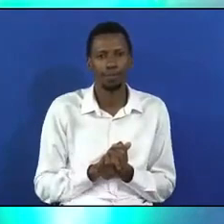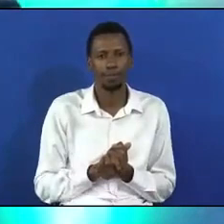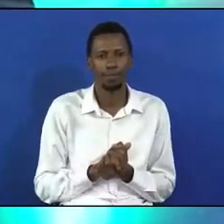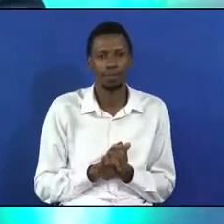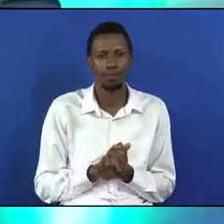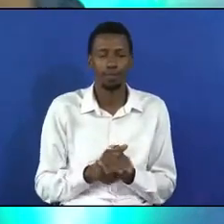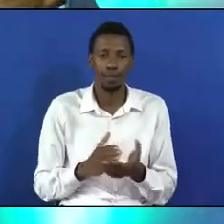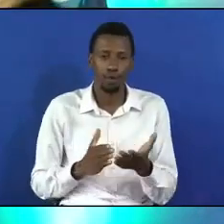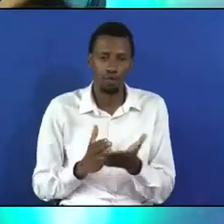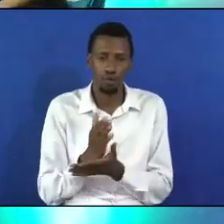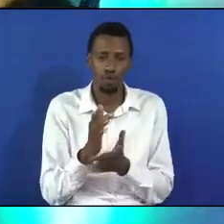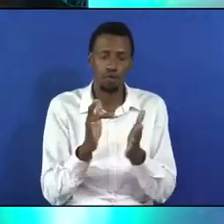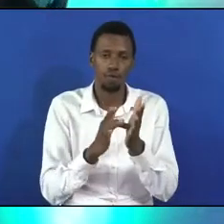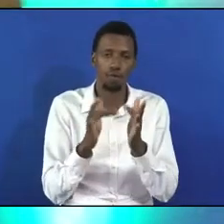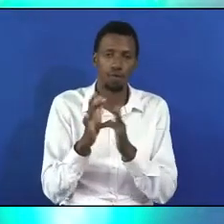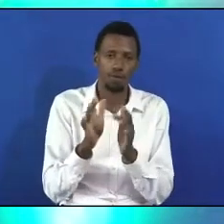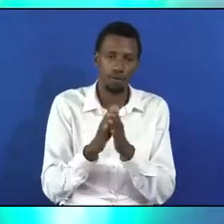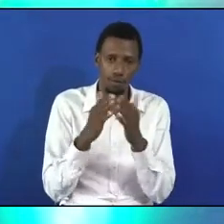Throughout the Bible, there is a